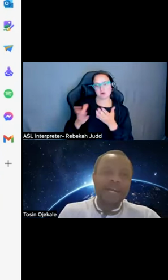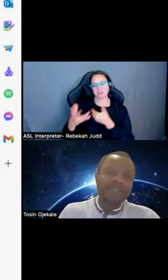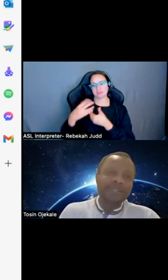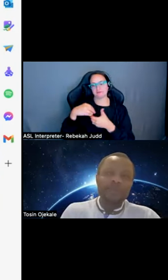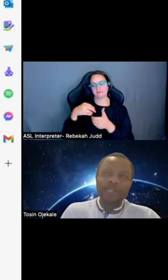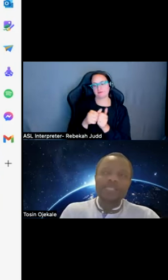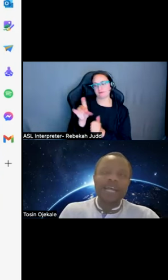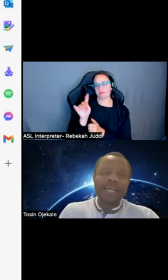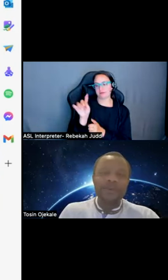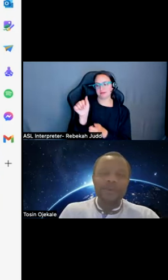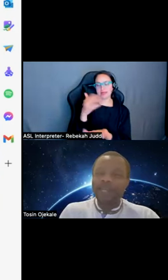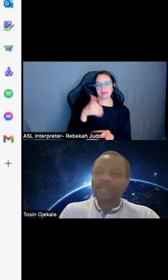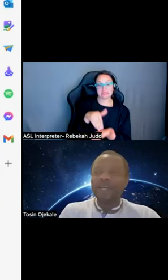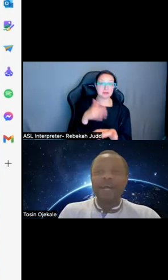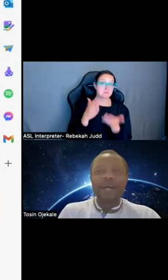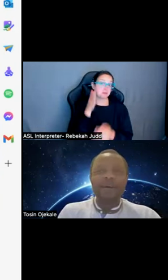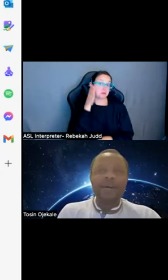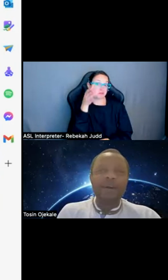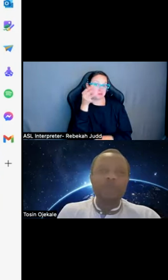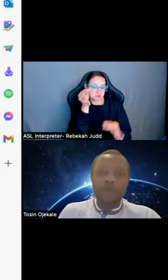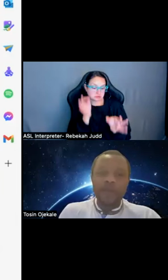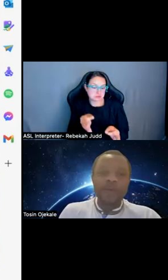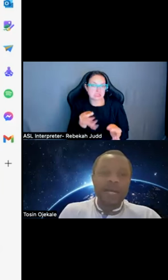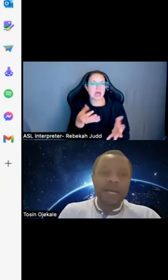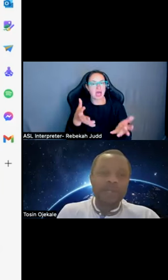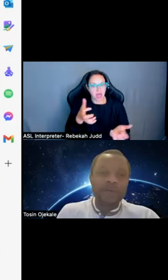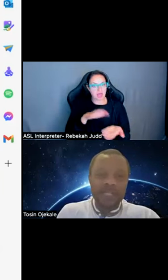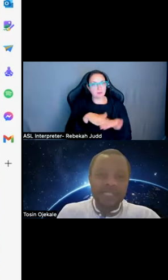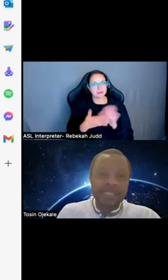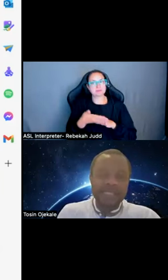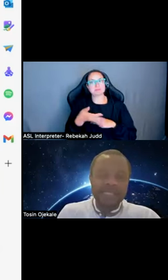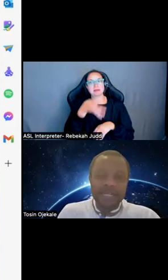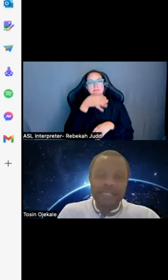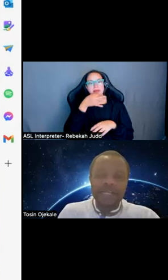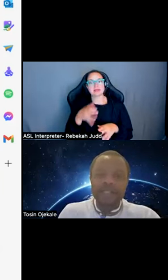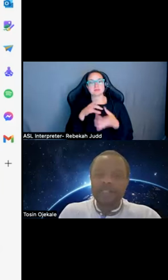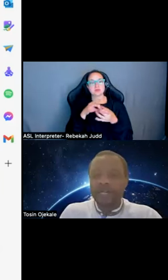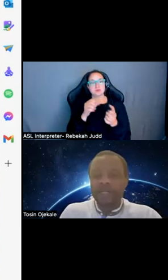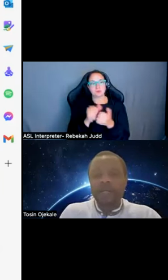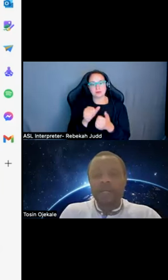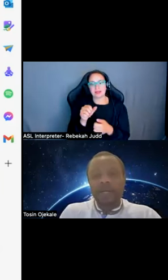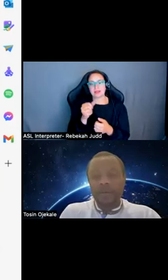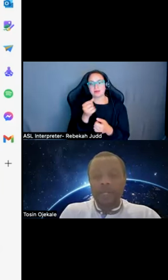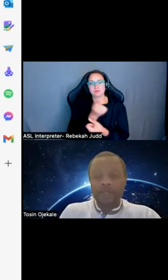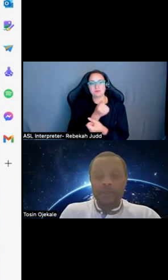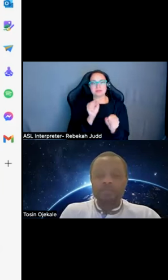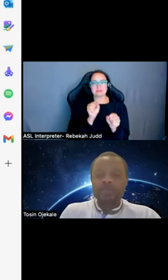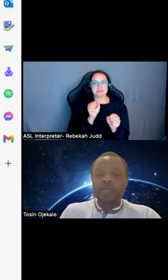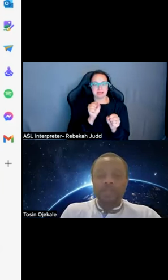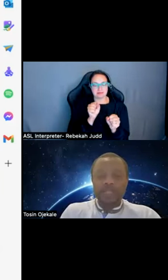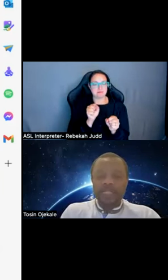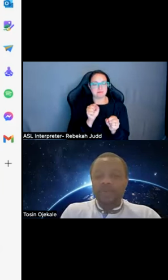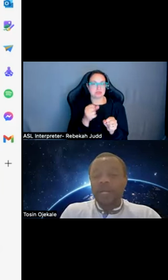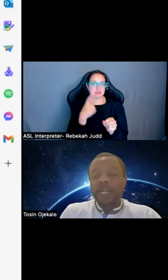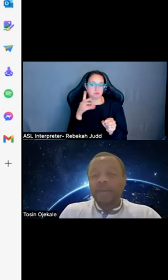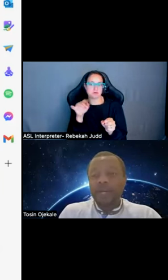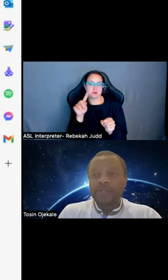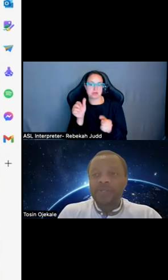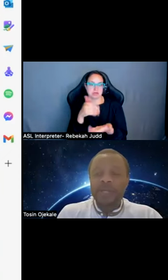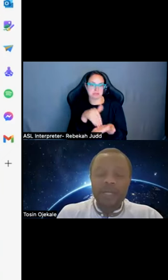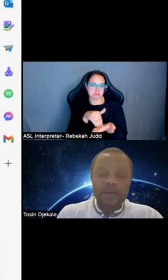might at some point decide, okay, I'll prefer other aspect of data center than the technician. Okay, so this is